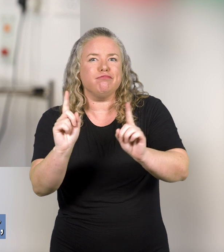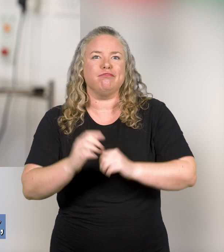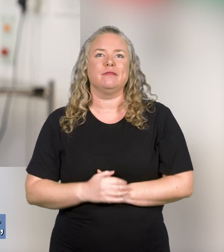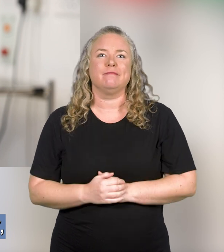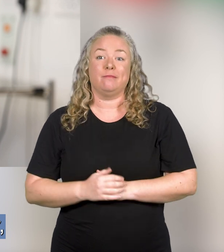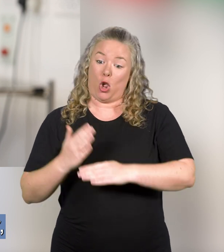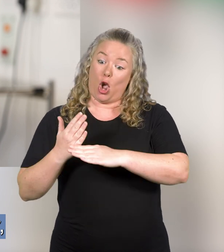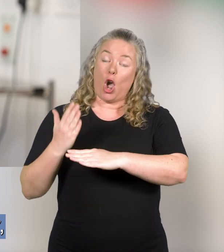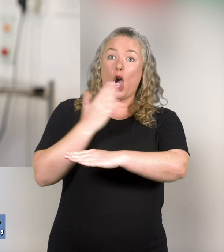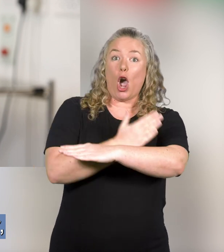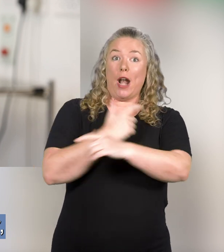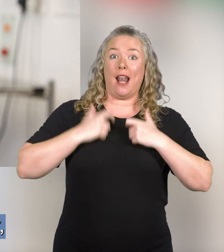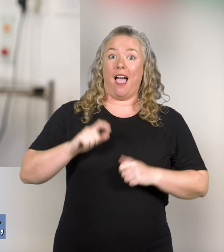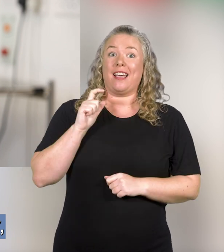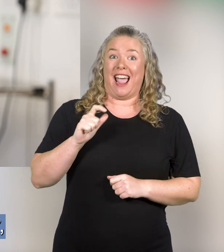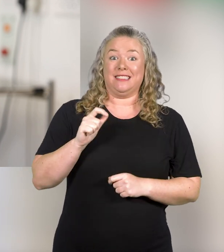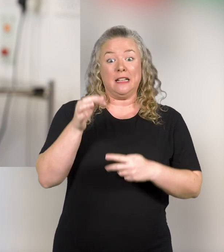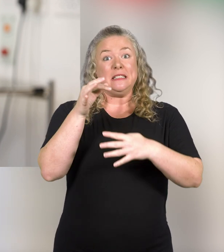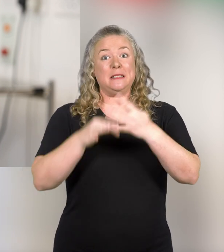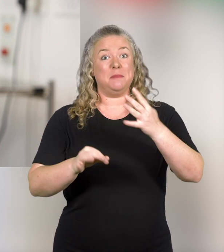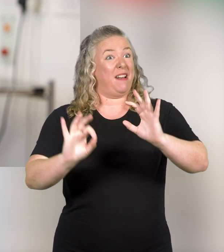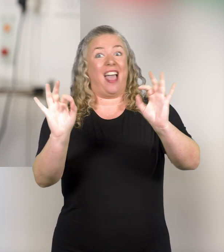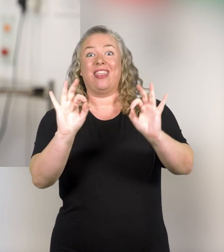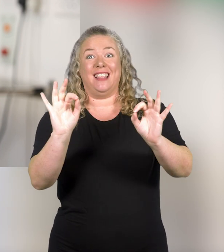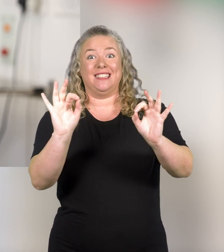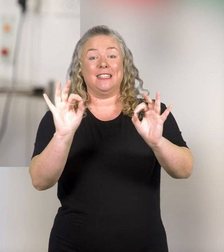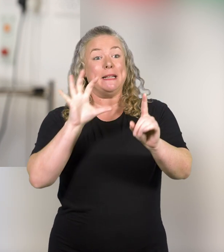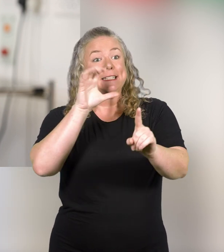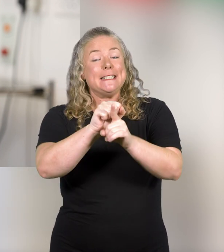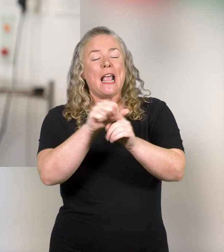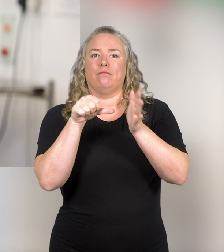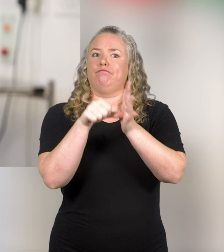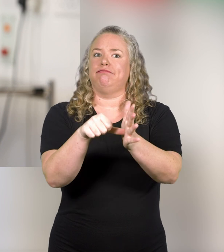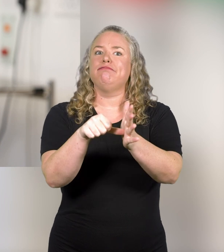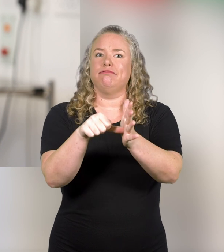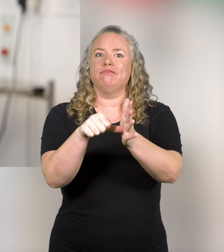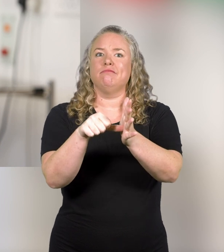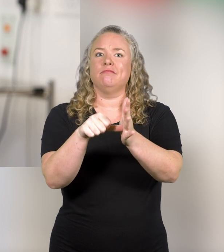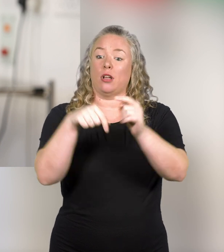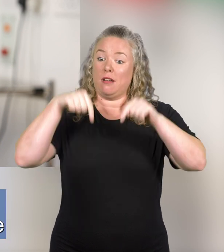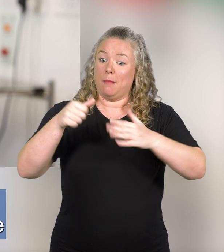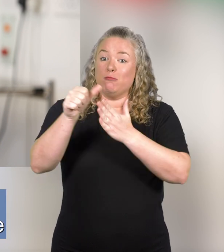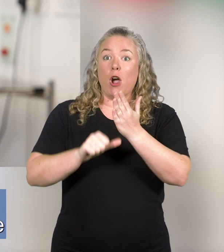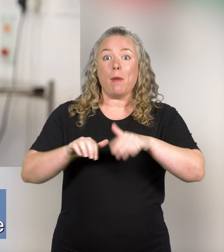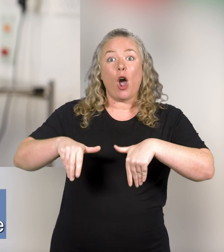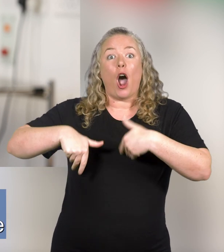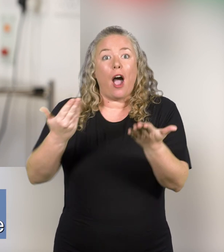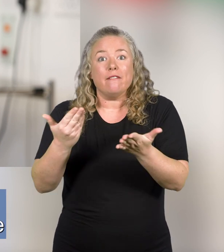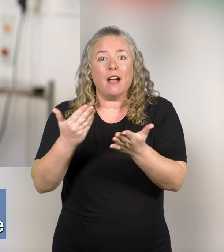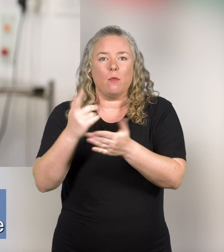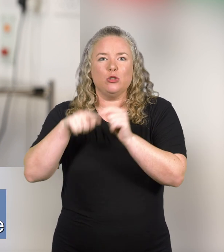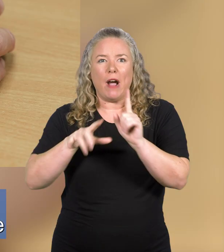When people have an early lung cancer, they usually have no symptoms and that makes it really hard to find. So within